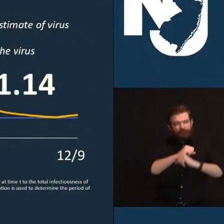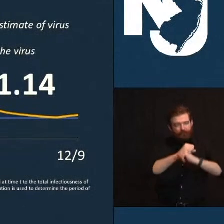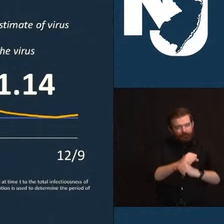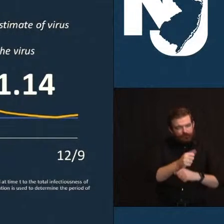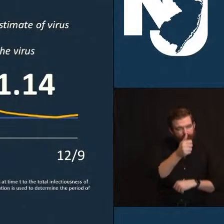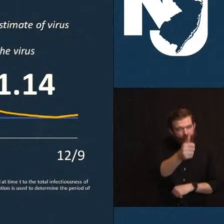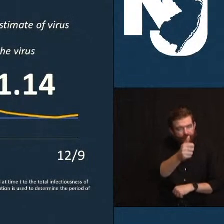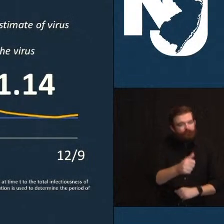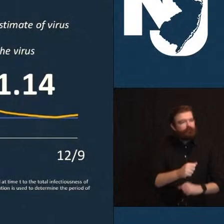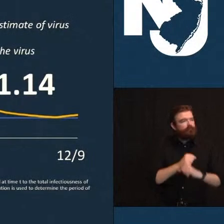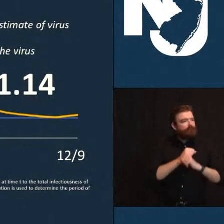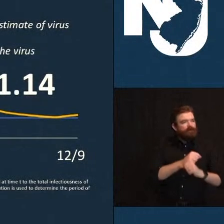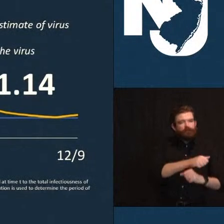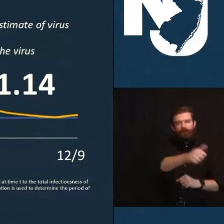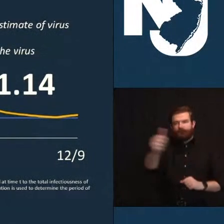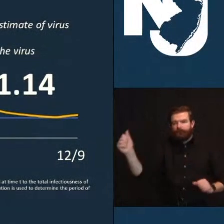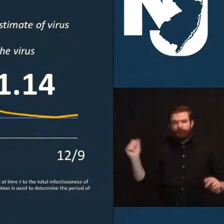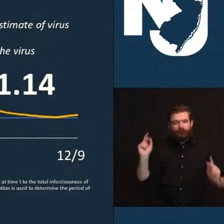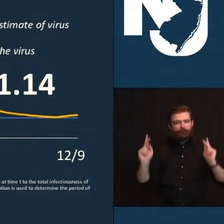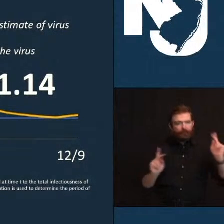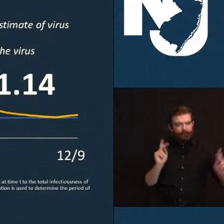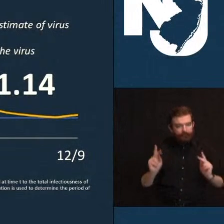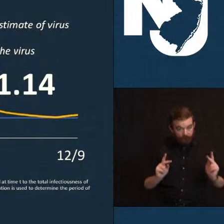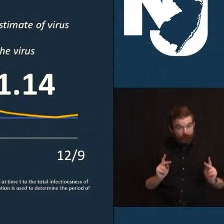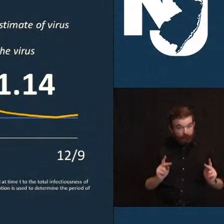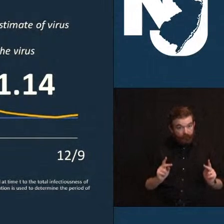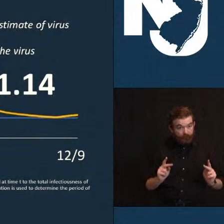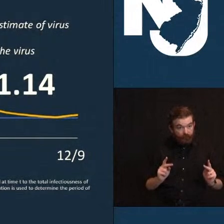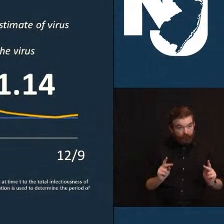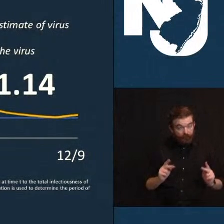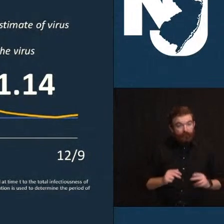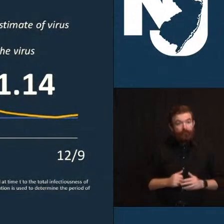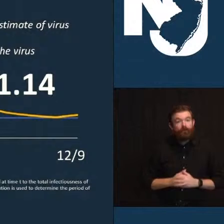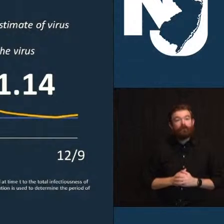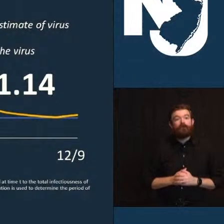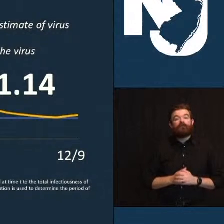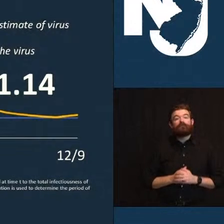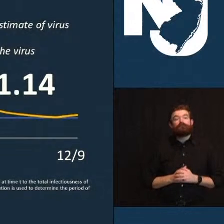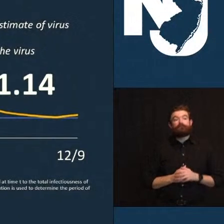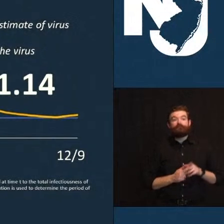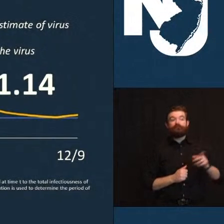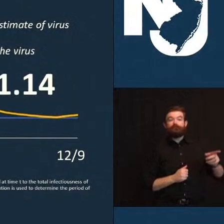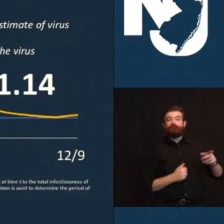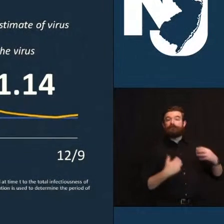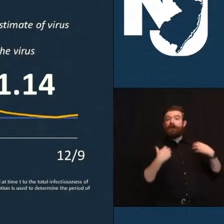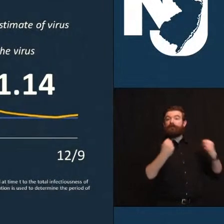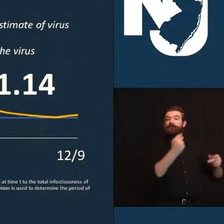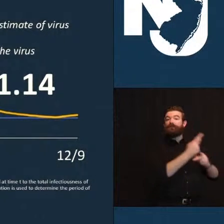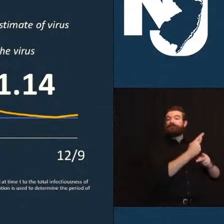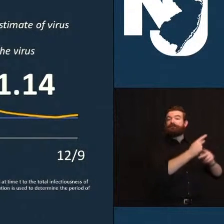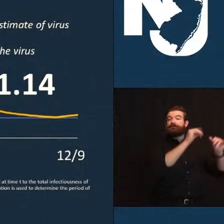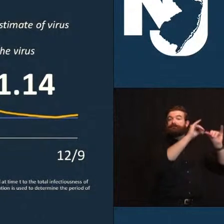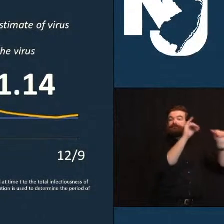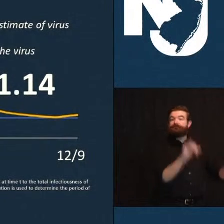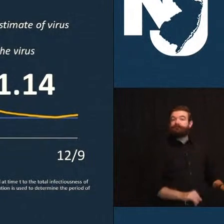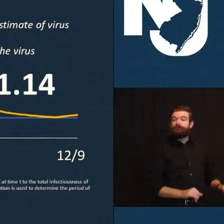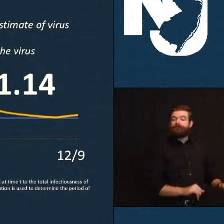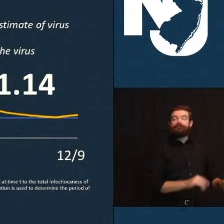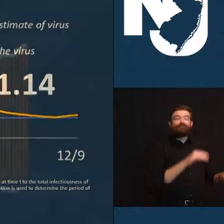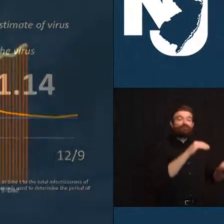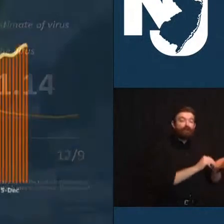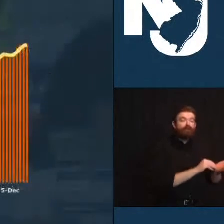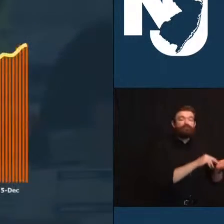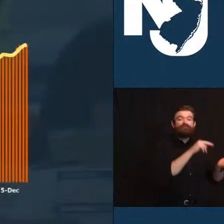to protect our healthcare system and the tremendous frontline, heroic healthcare workers. So